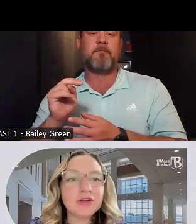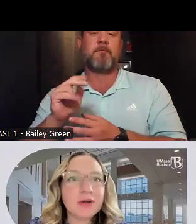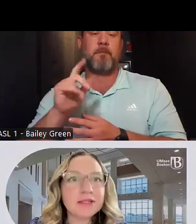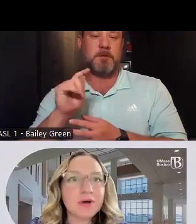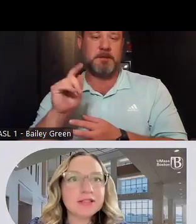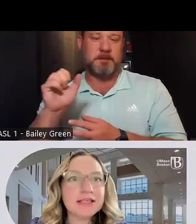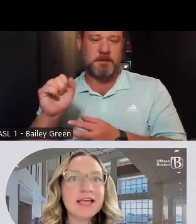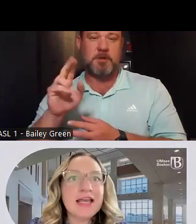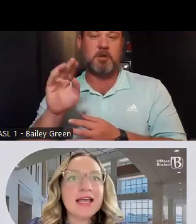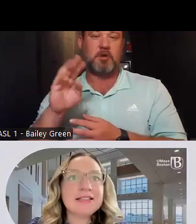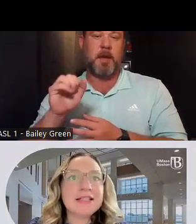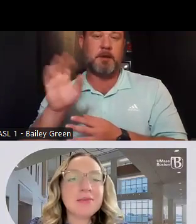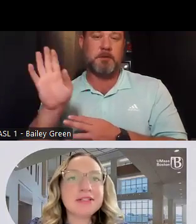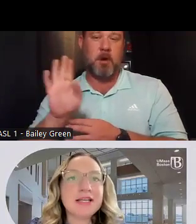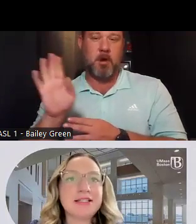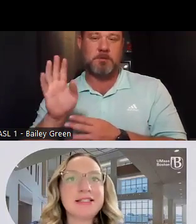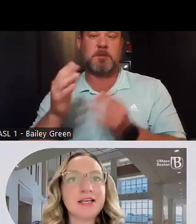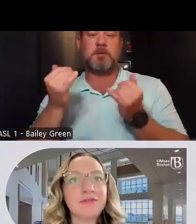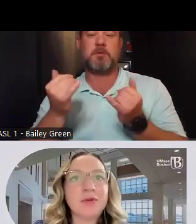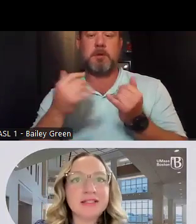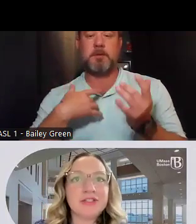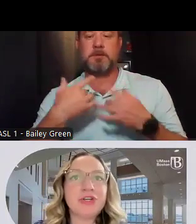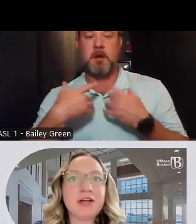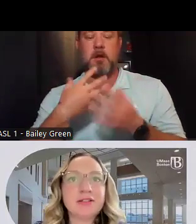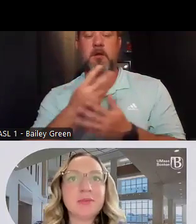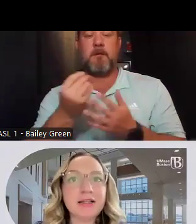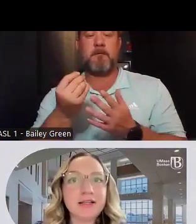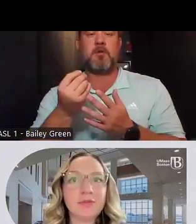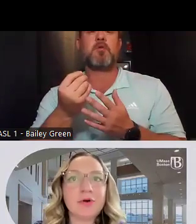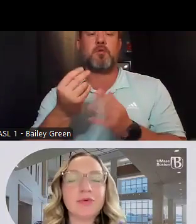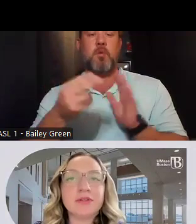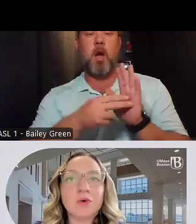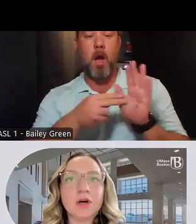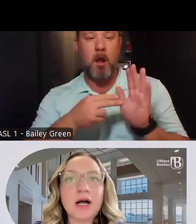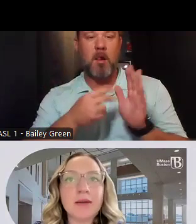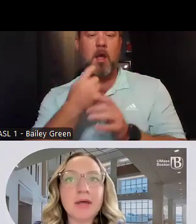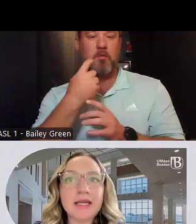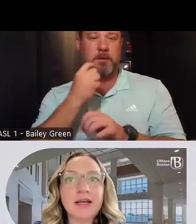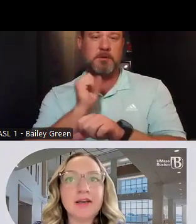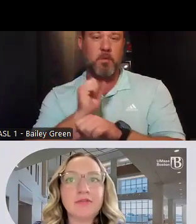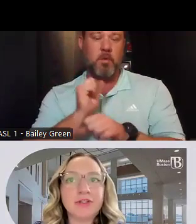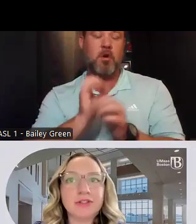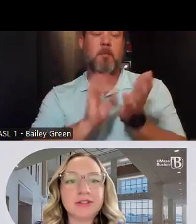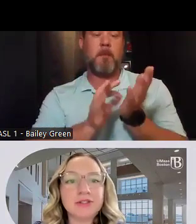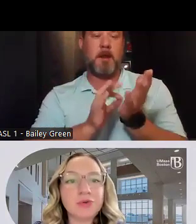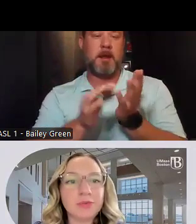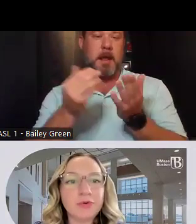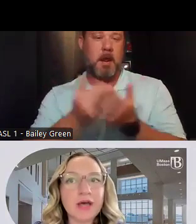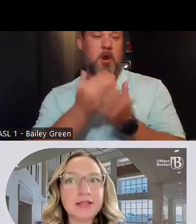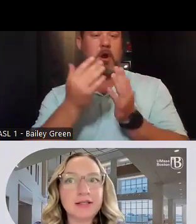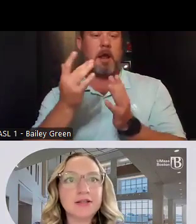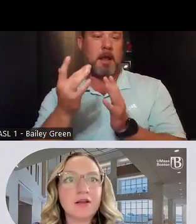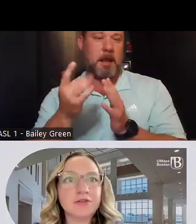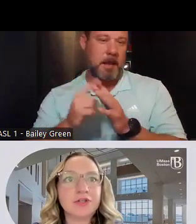Center at UMass Boston. And today I'm excited to take a few minutes to share some highlights from our recent work on Medicaid innovations to